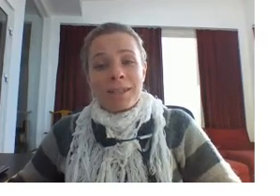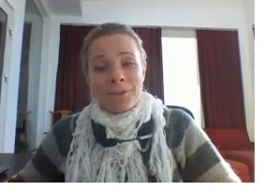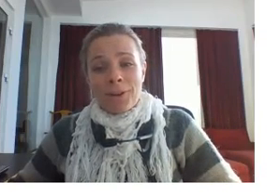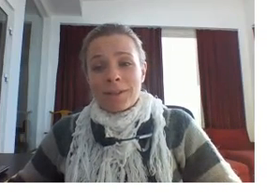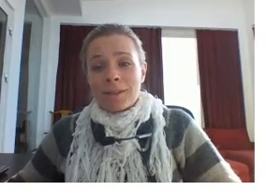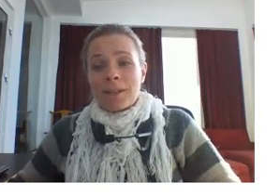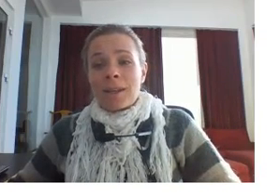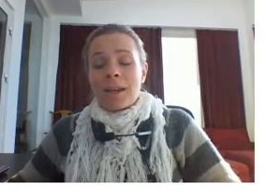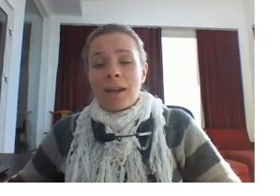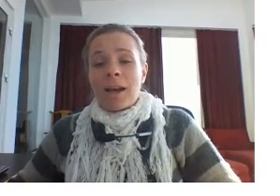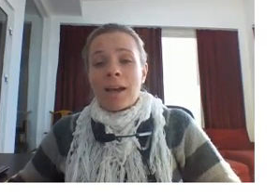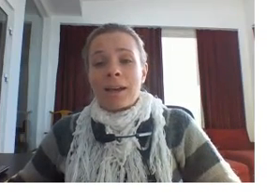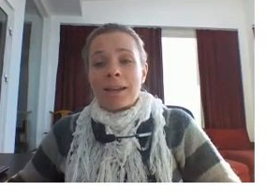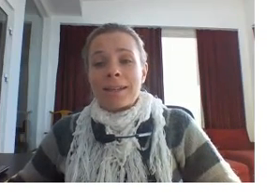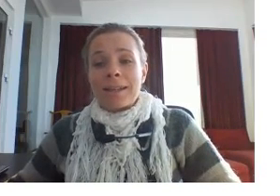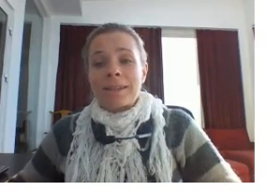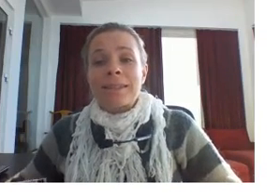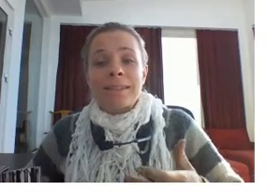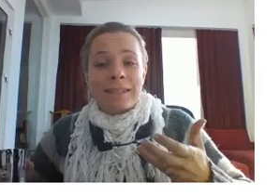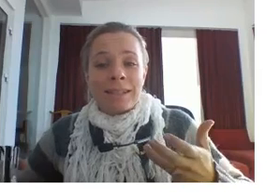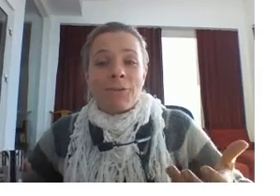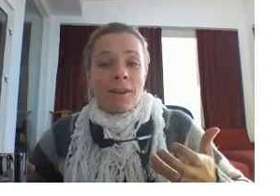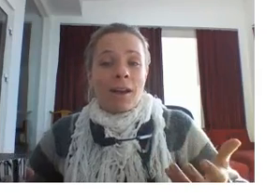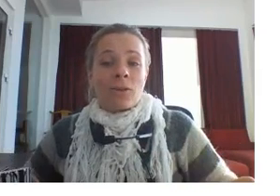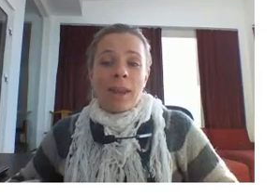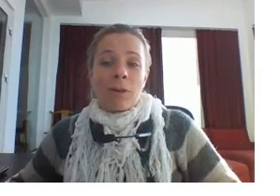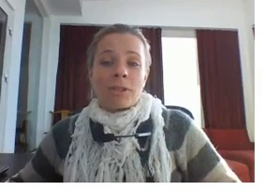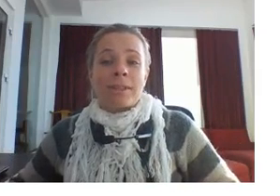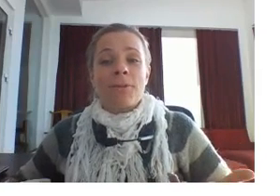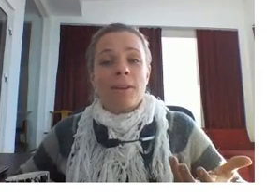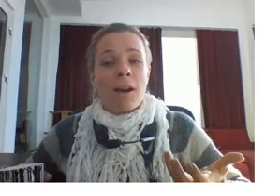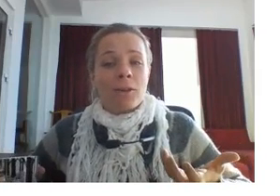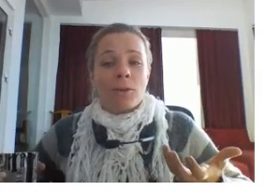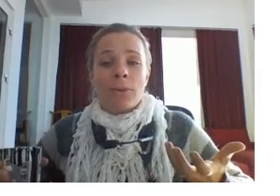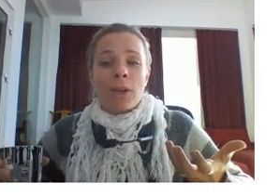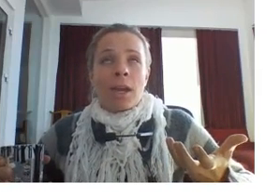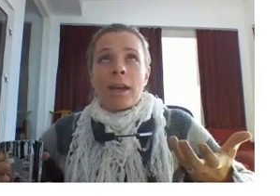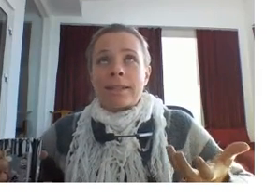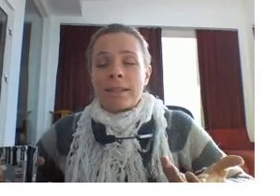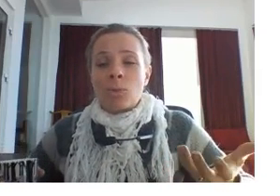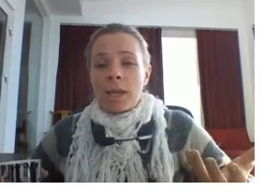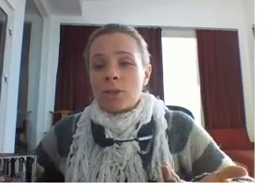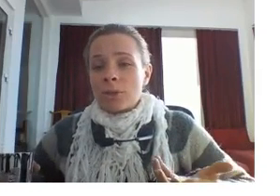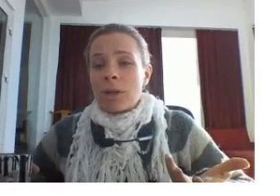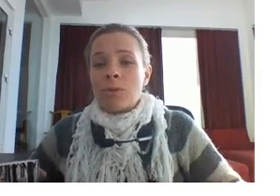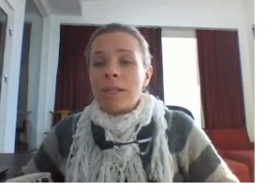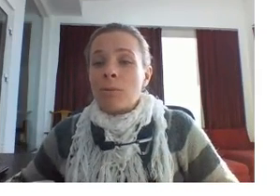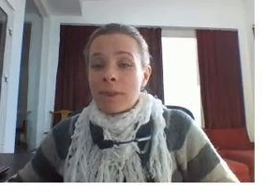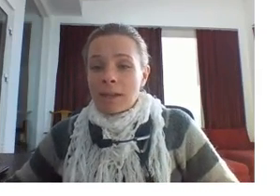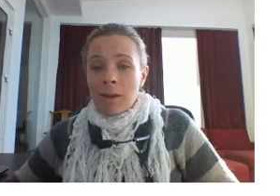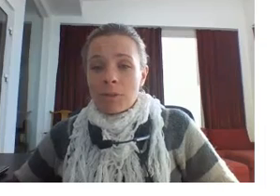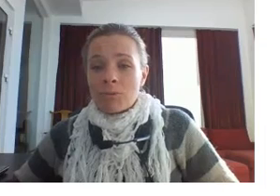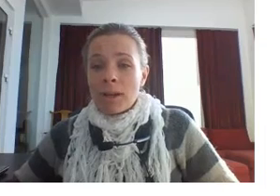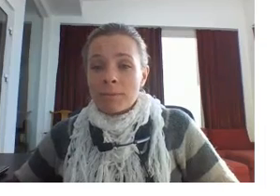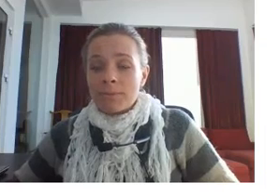a bit different kind of language, different kind of situations where you